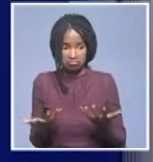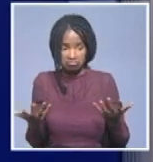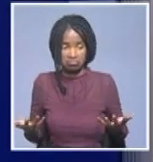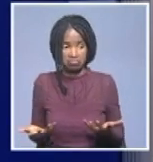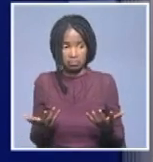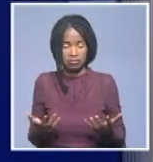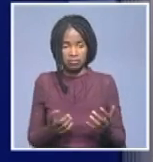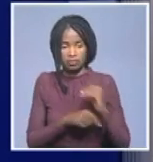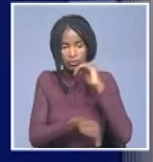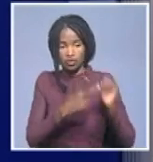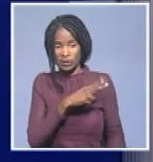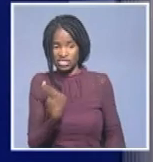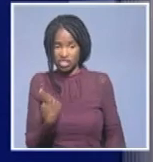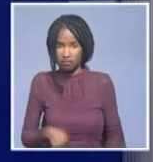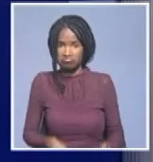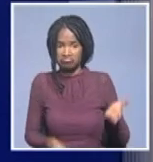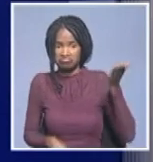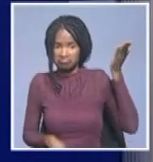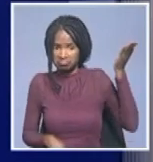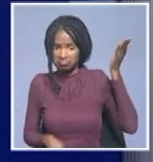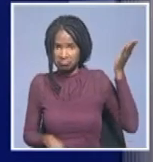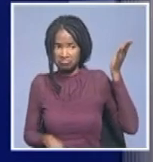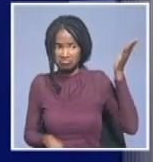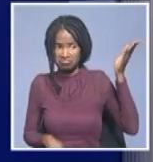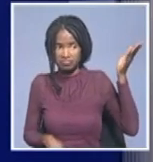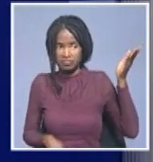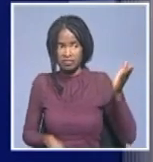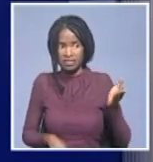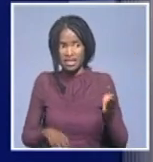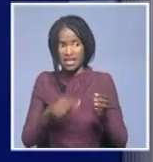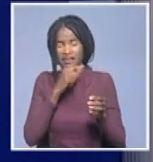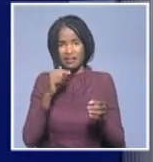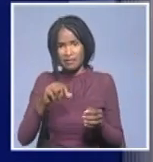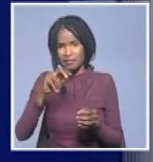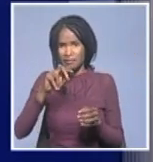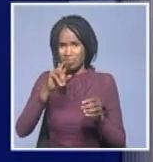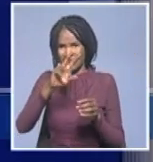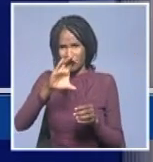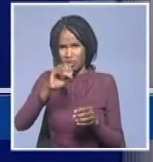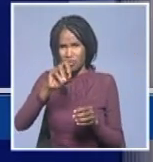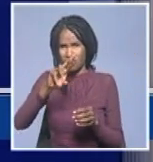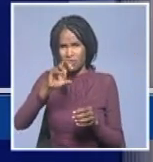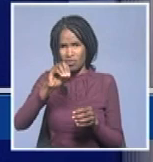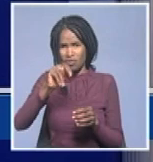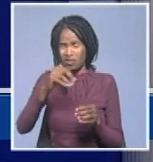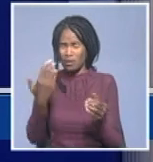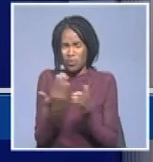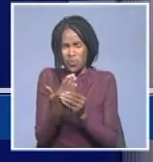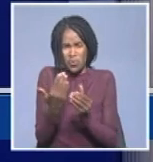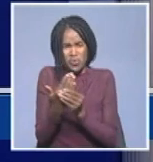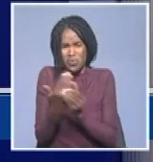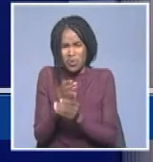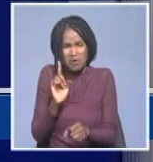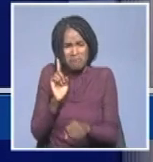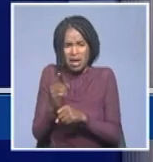now in China. It's actually called novel because it's a new type of virus. It